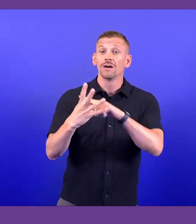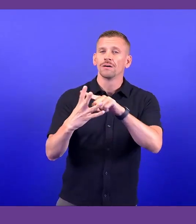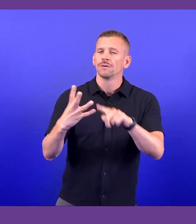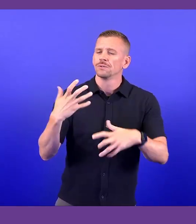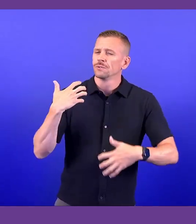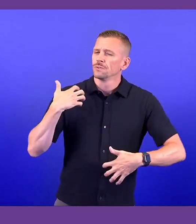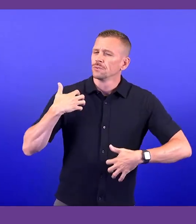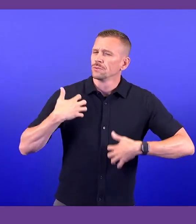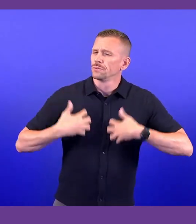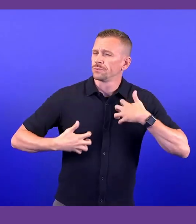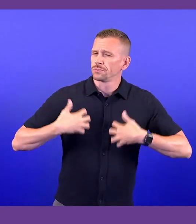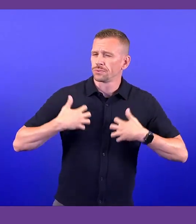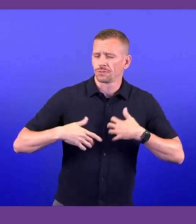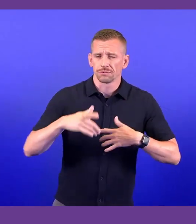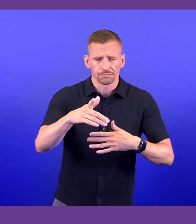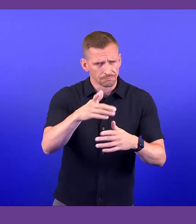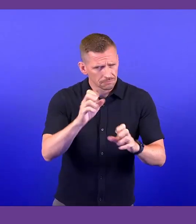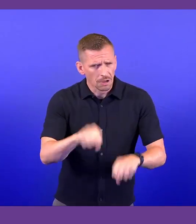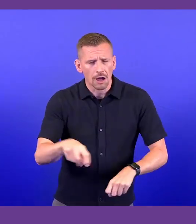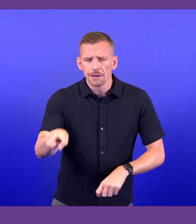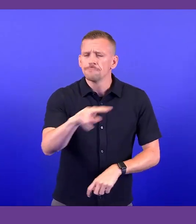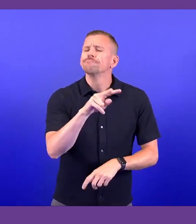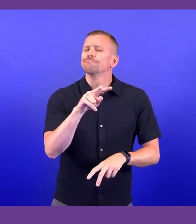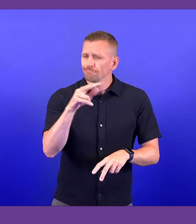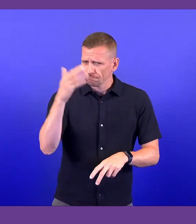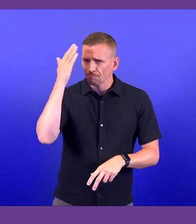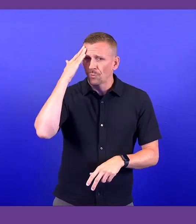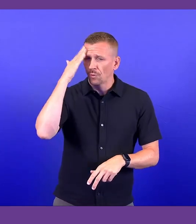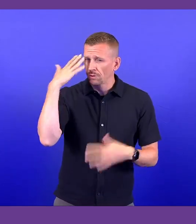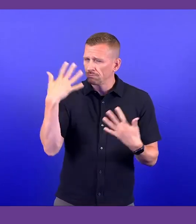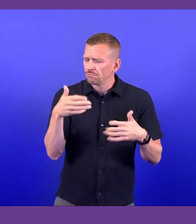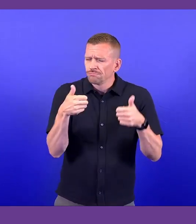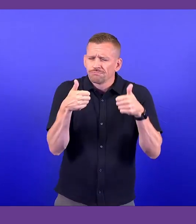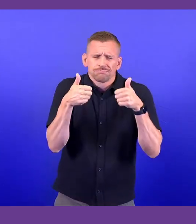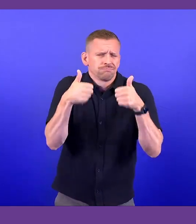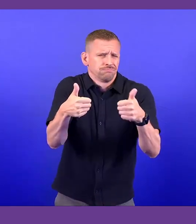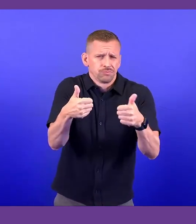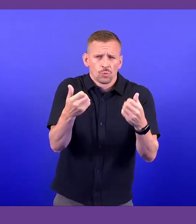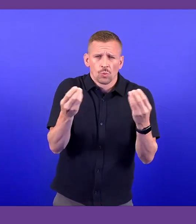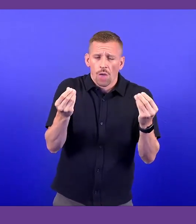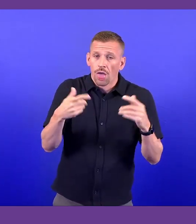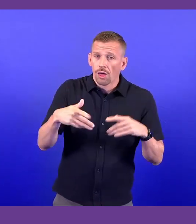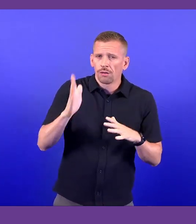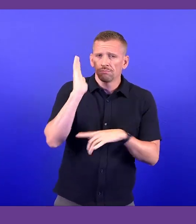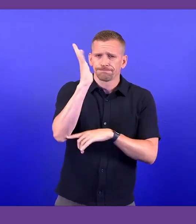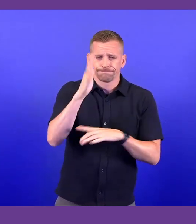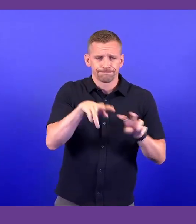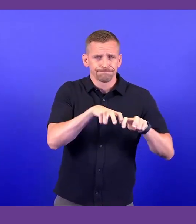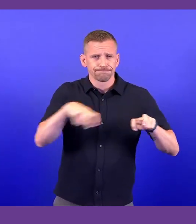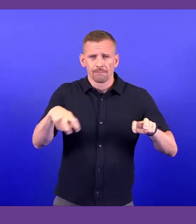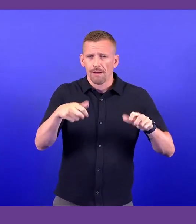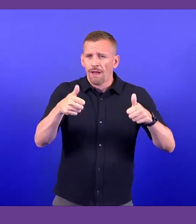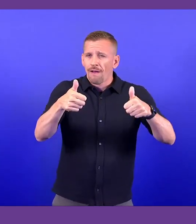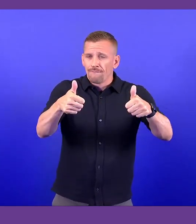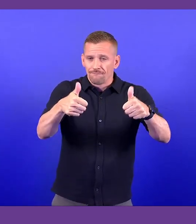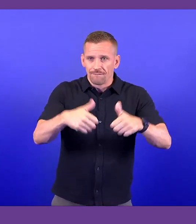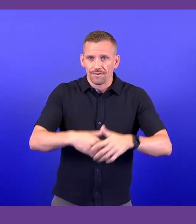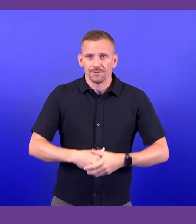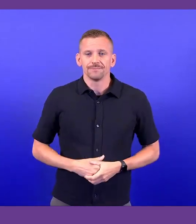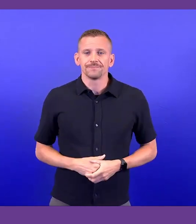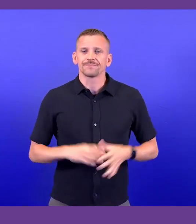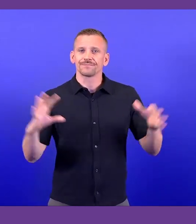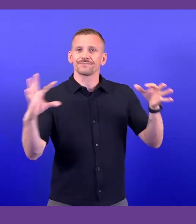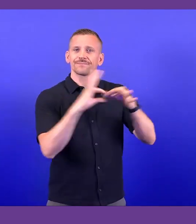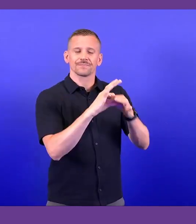as amazing as this morning to inform you about the European Accessibility Act, a very important